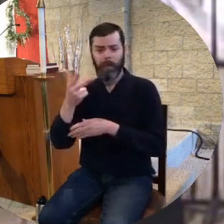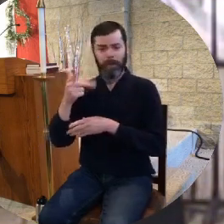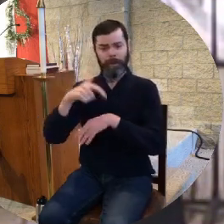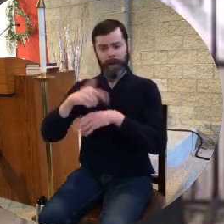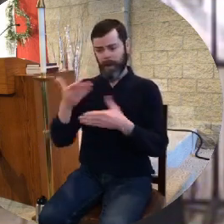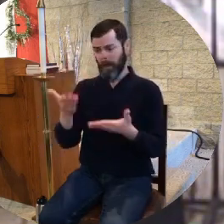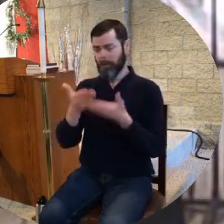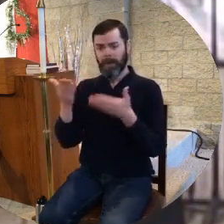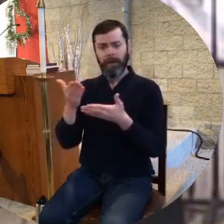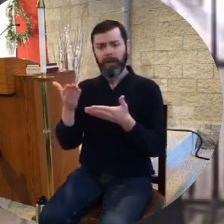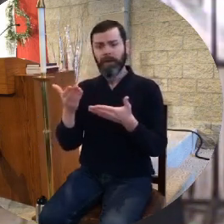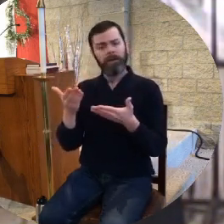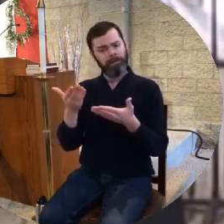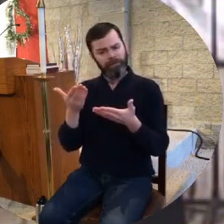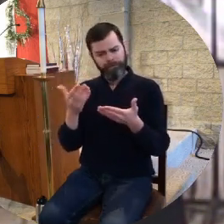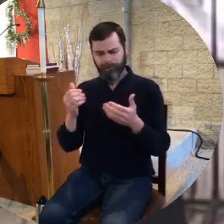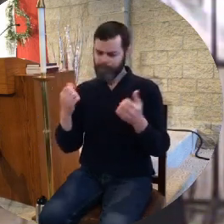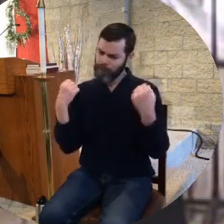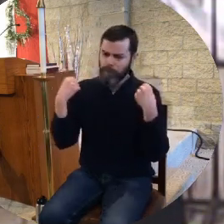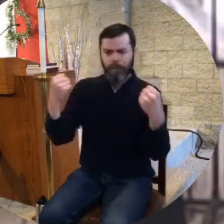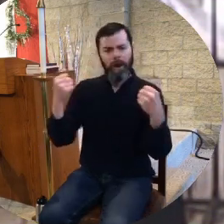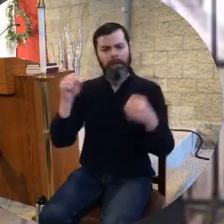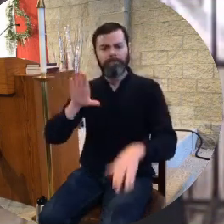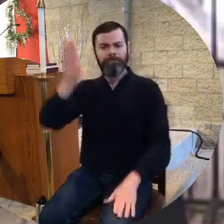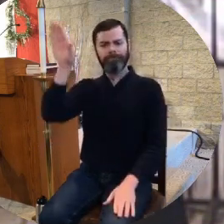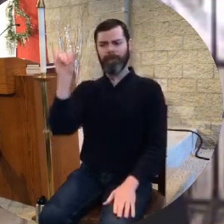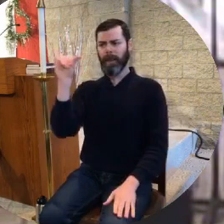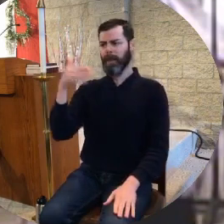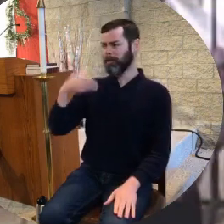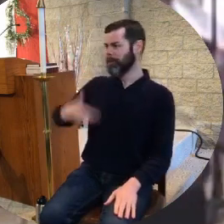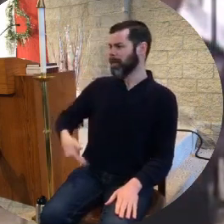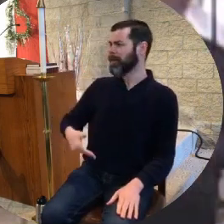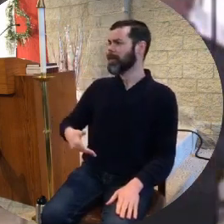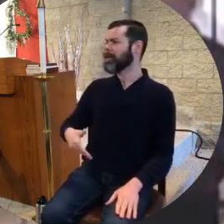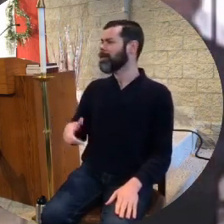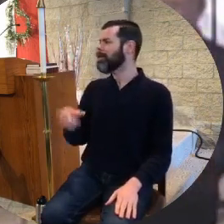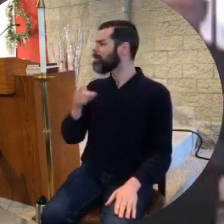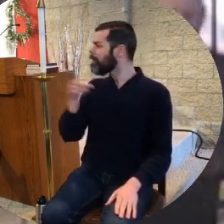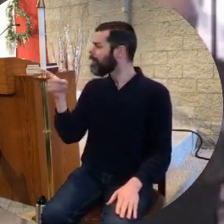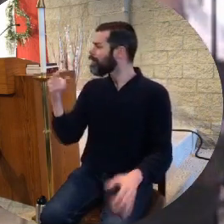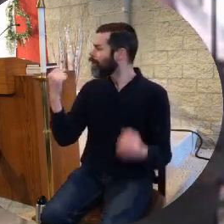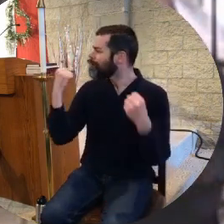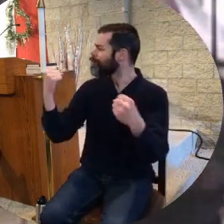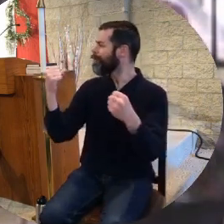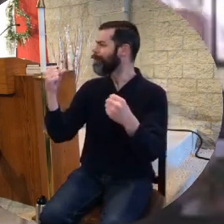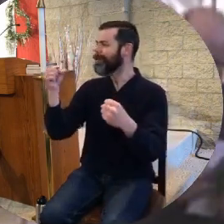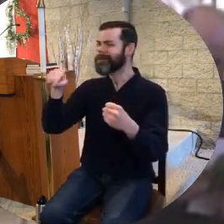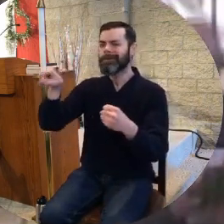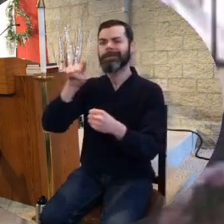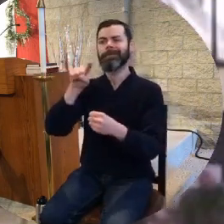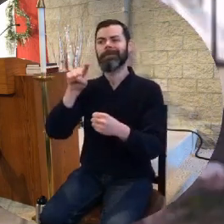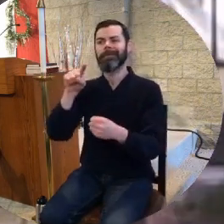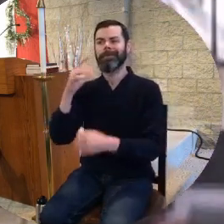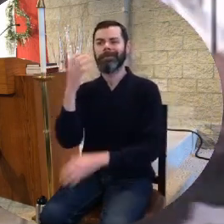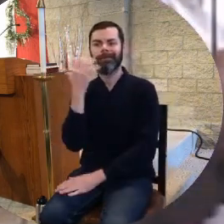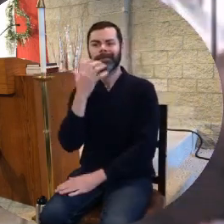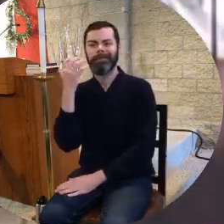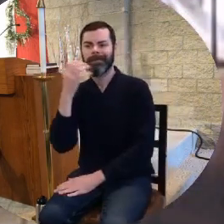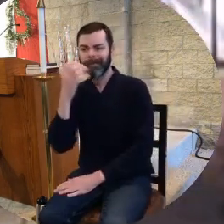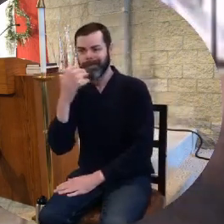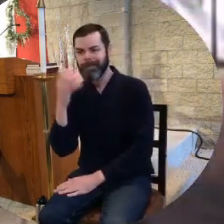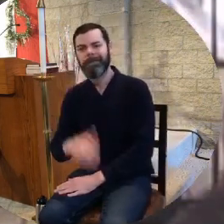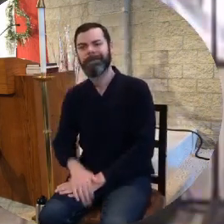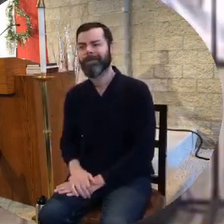happen. Take a deep breath. Raise your hand as I raise my hand. First, second, third time guests, courage out here. Courage out here. And courage over